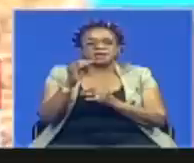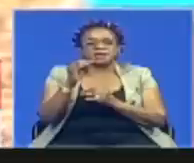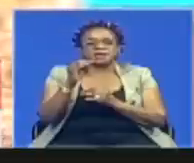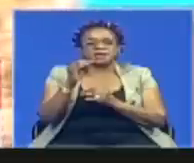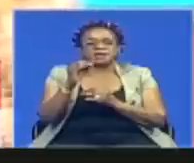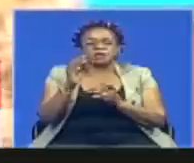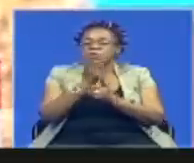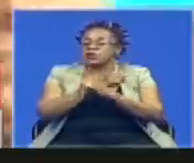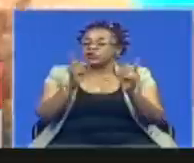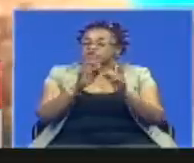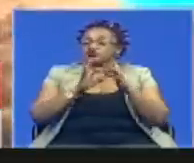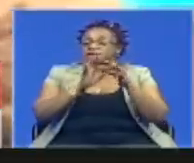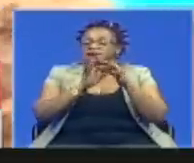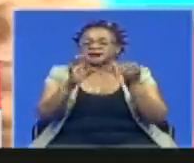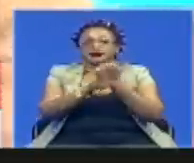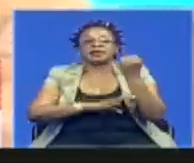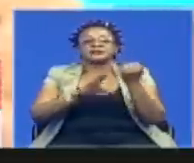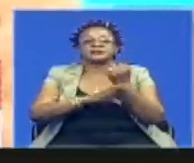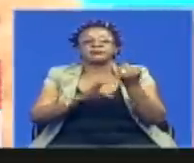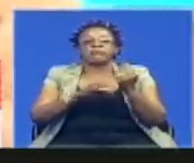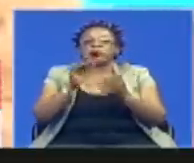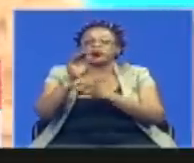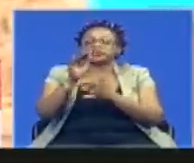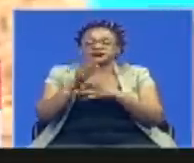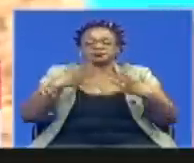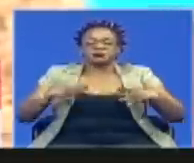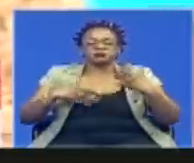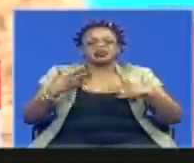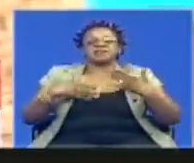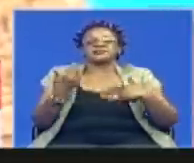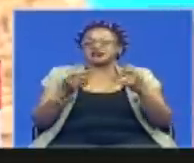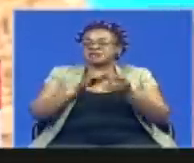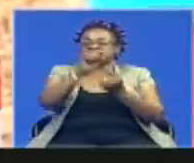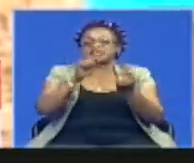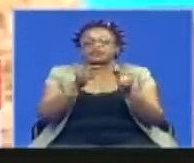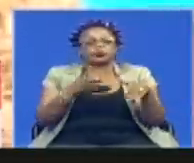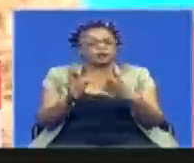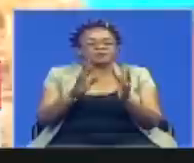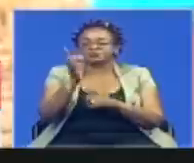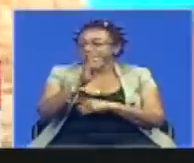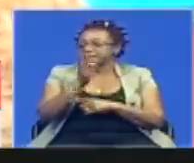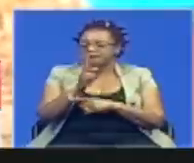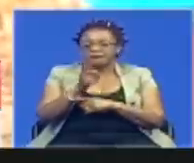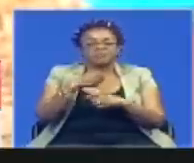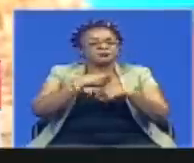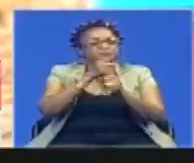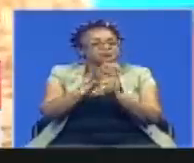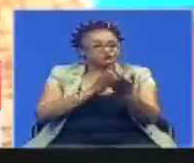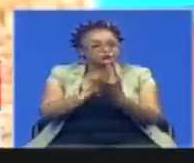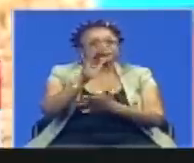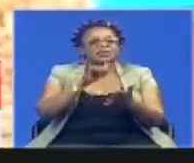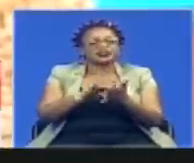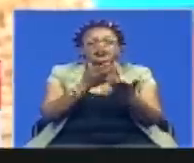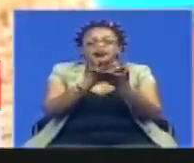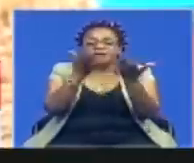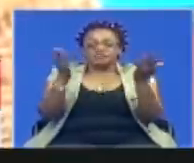unite the country by exhorting everybody to behave in a particular way, but we will unite the country by ensuring that every